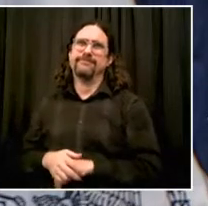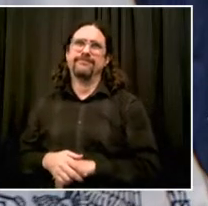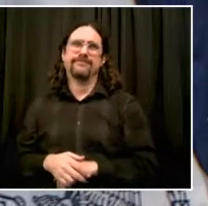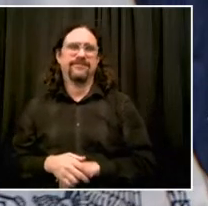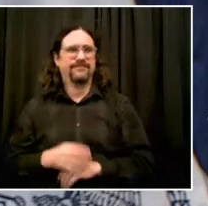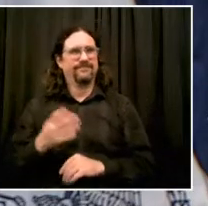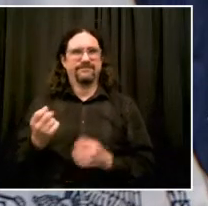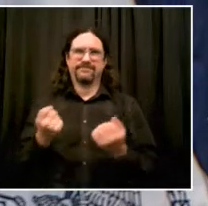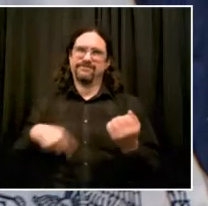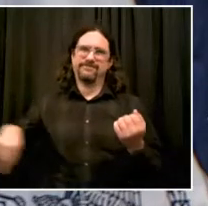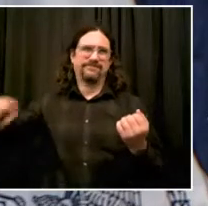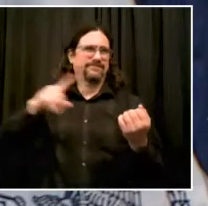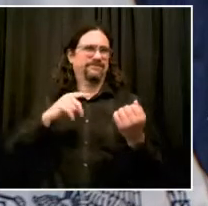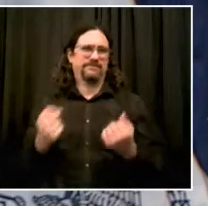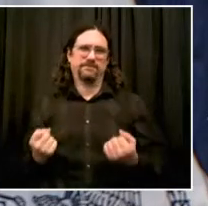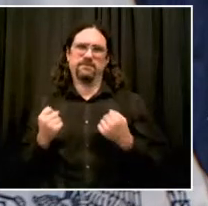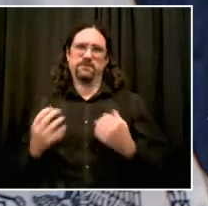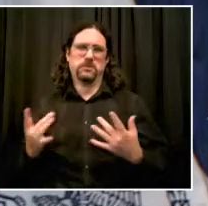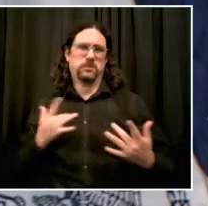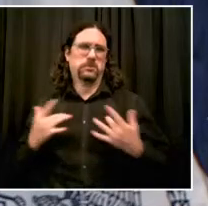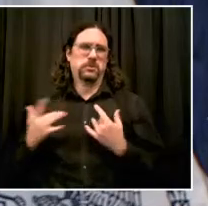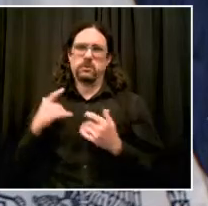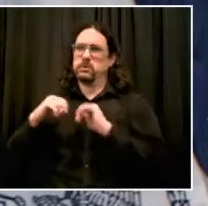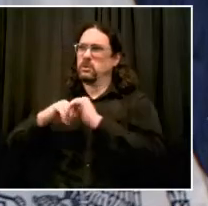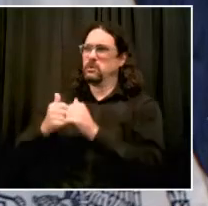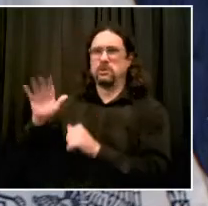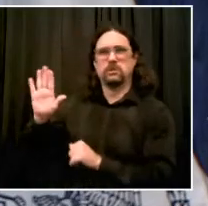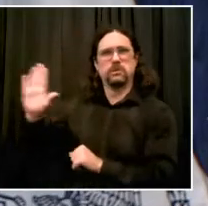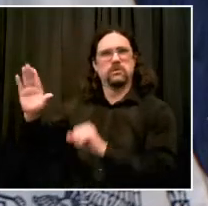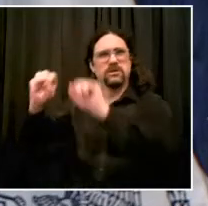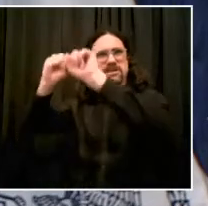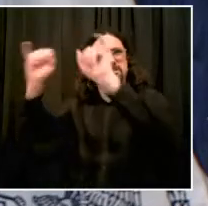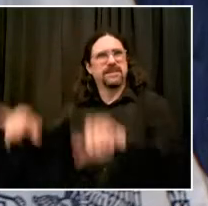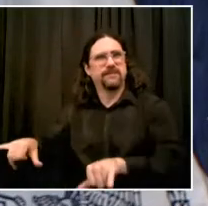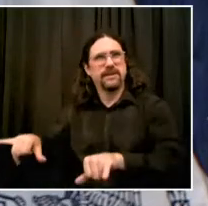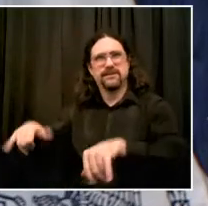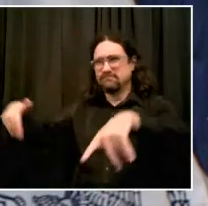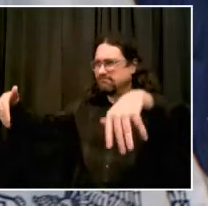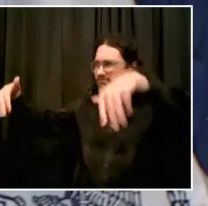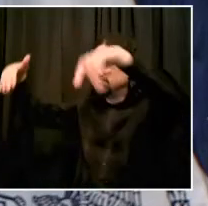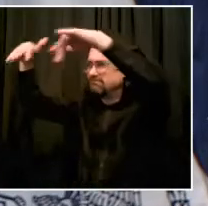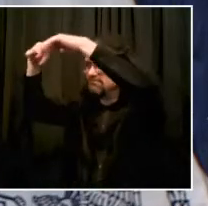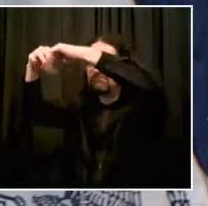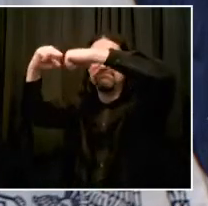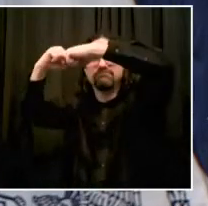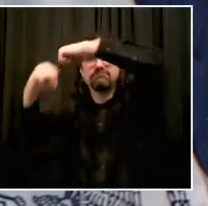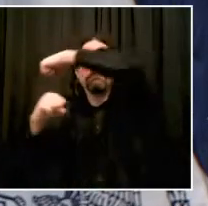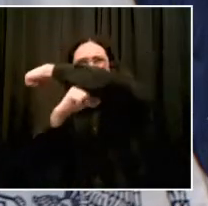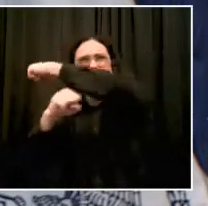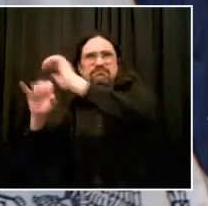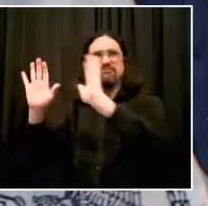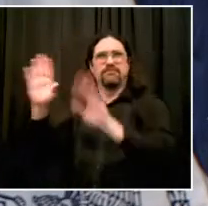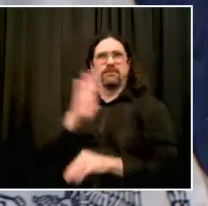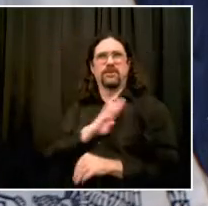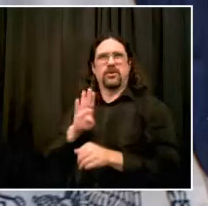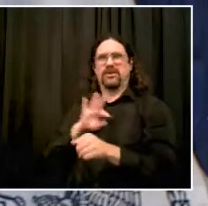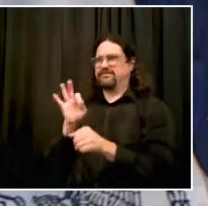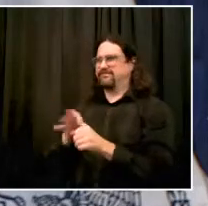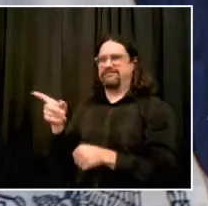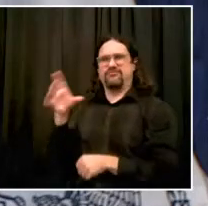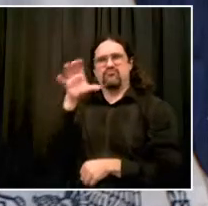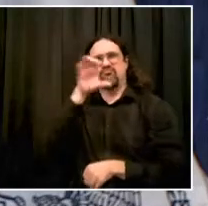modern management-focused agency to do this work better in the future. But that said, I am